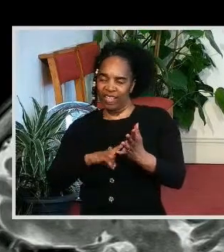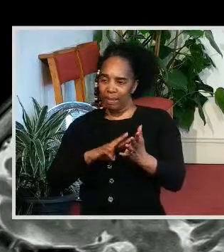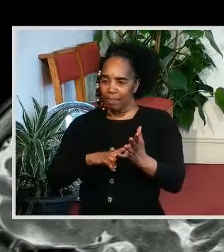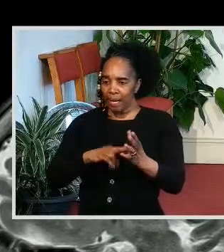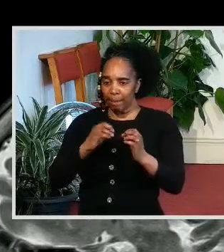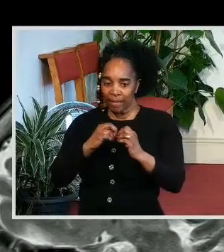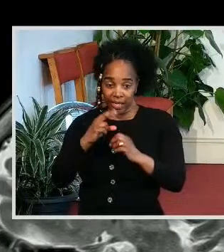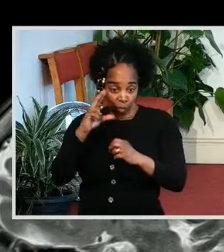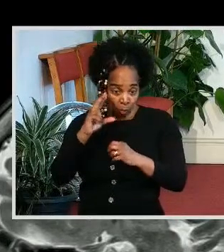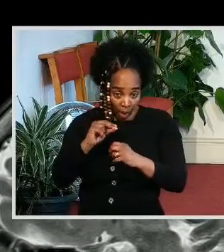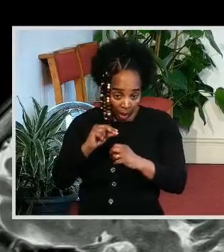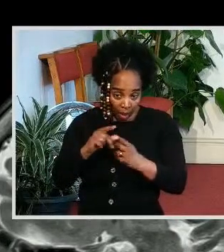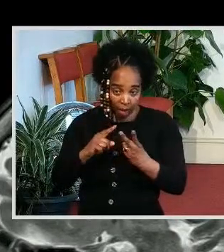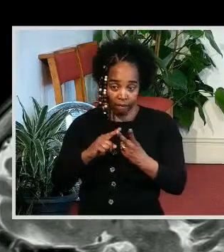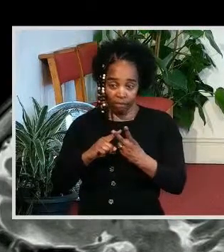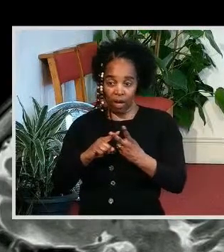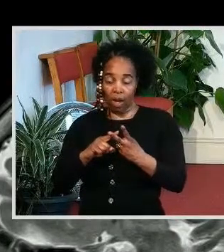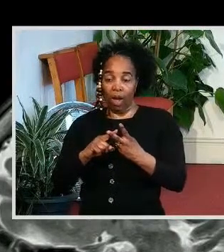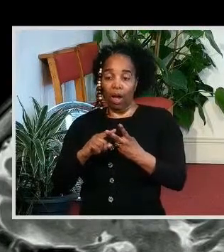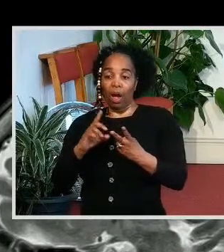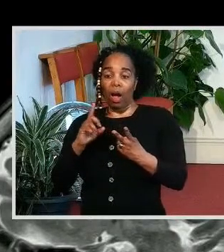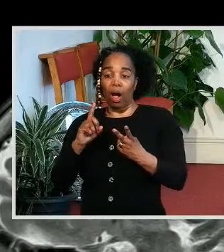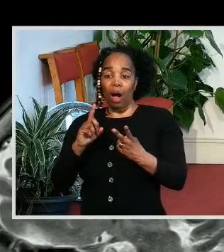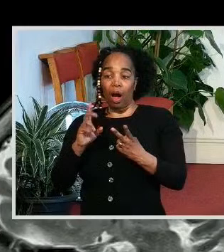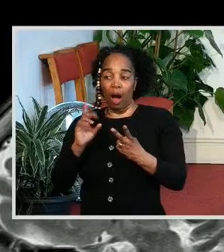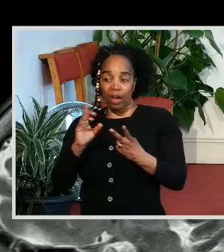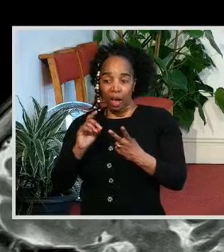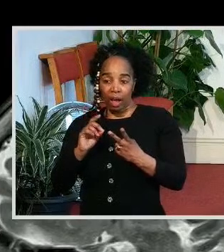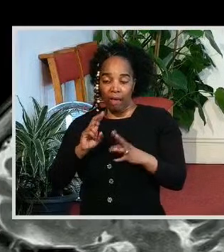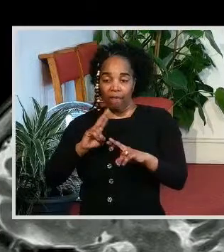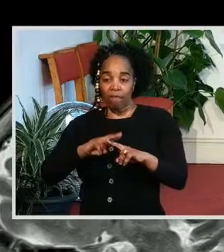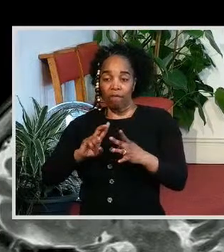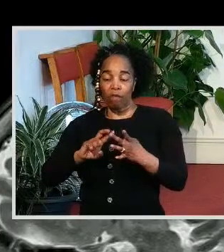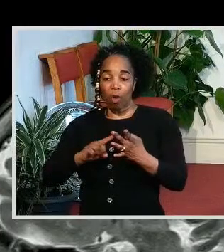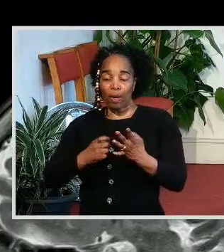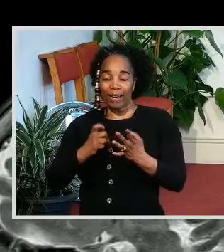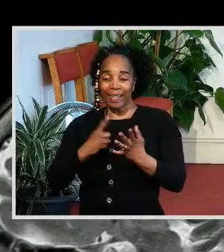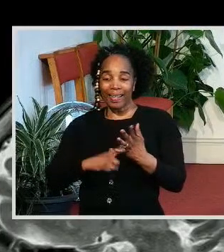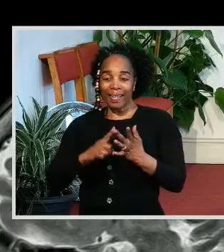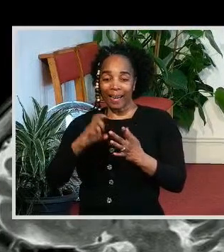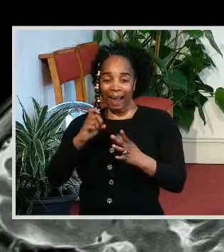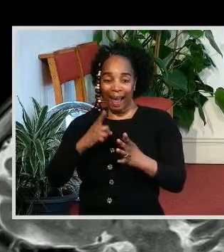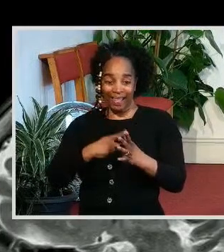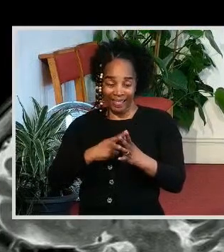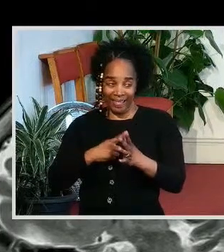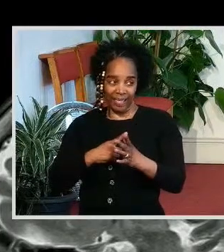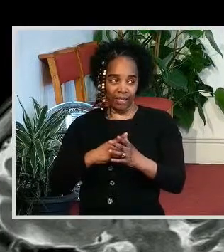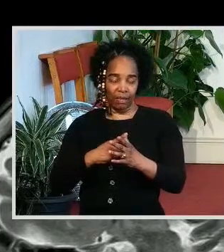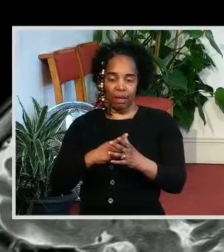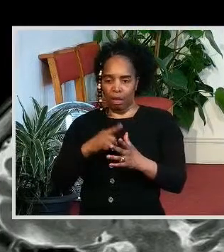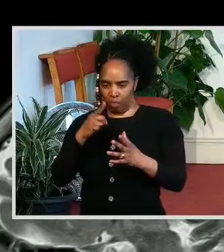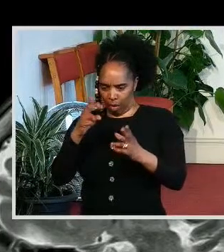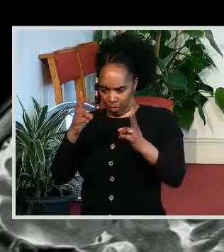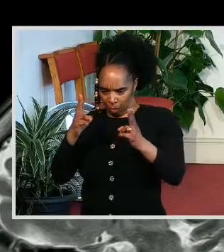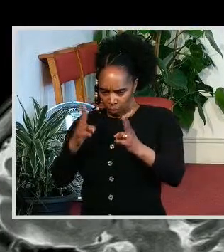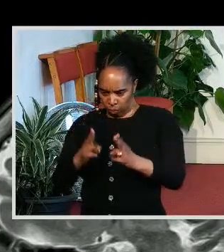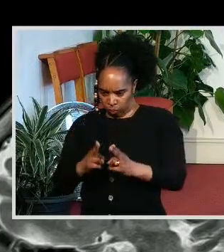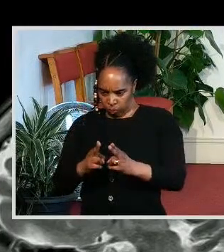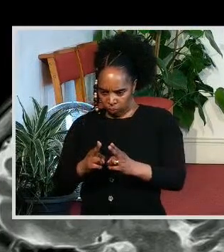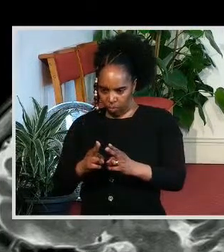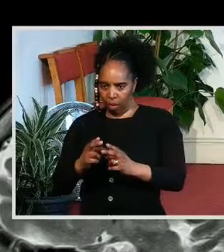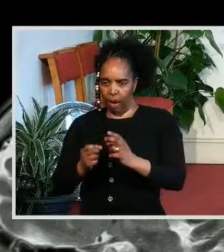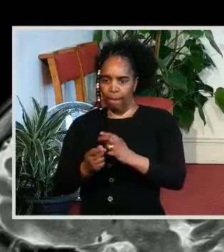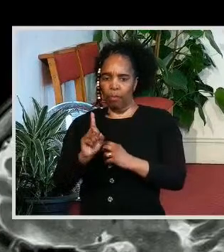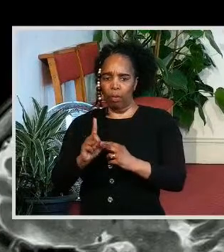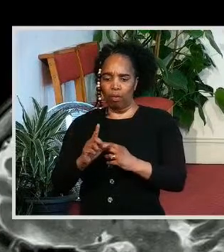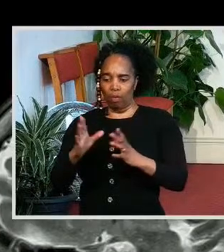vitamin B12, iron, folic acid, because these vitamins, if they're low, can cause somebody to slow down and